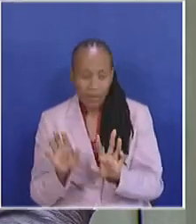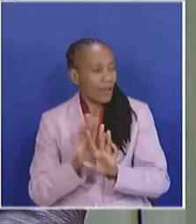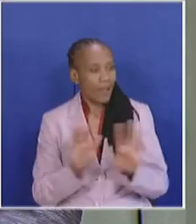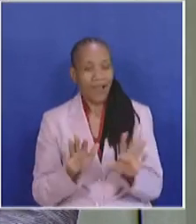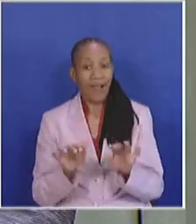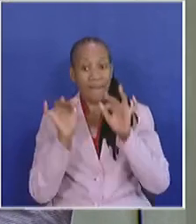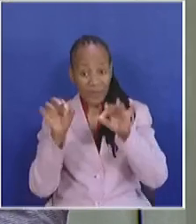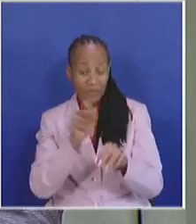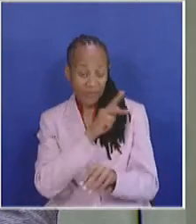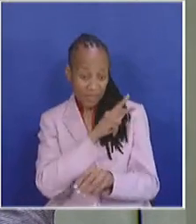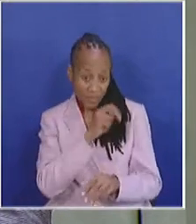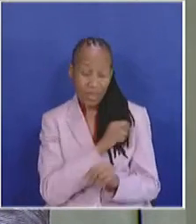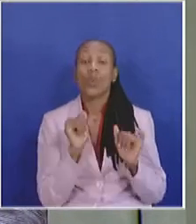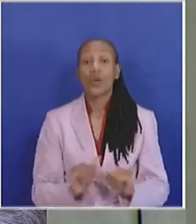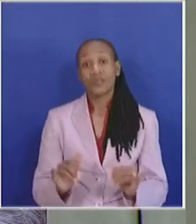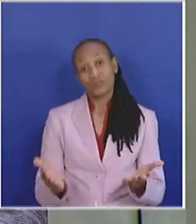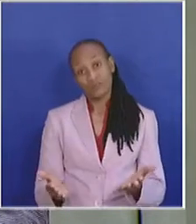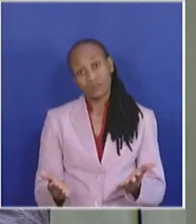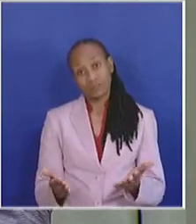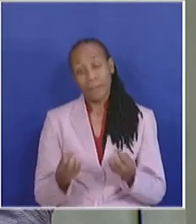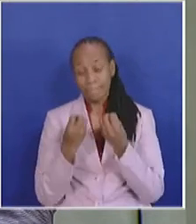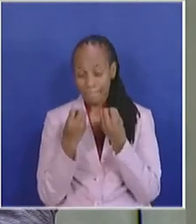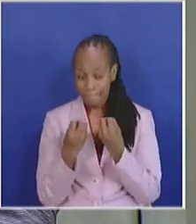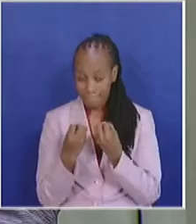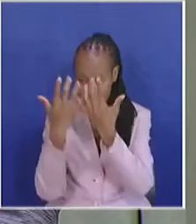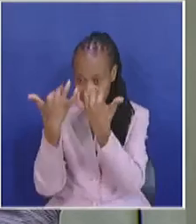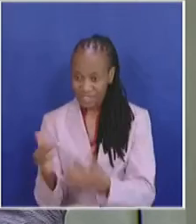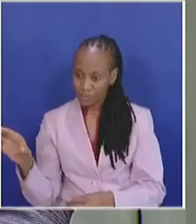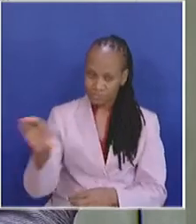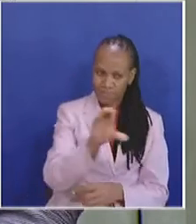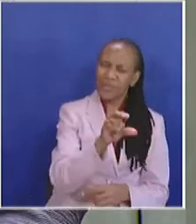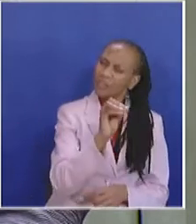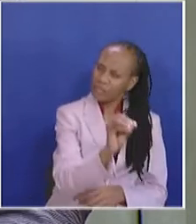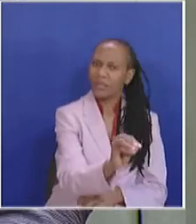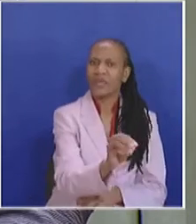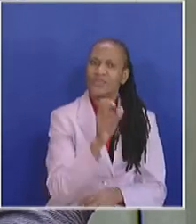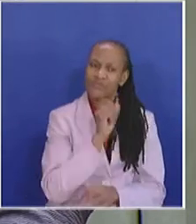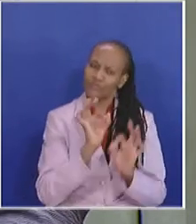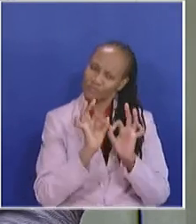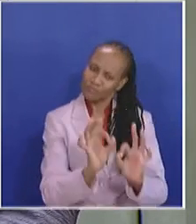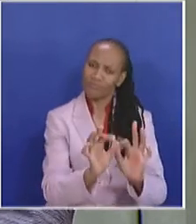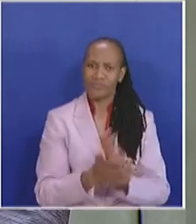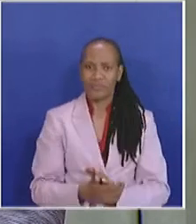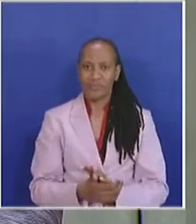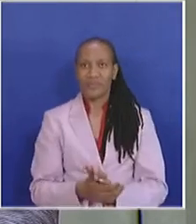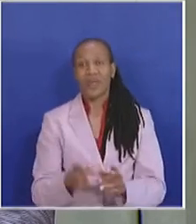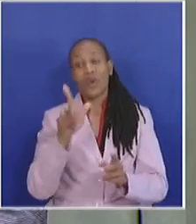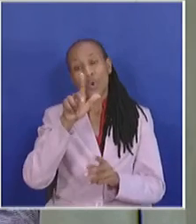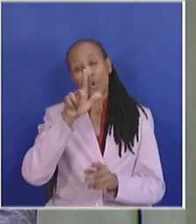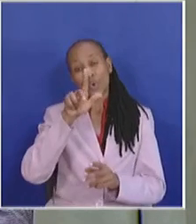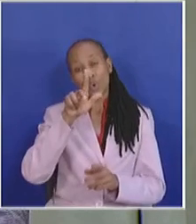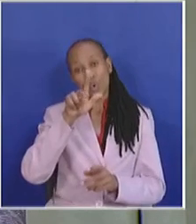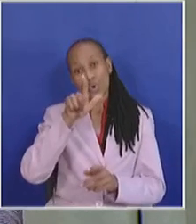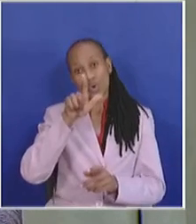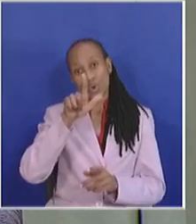of KZN, because there's a lot of money which has been put there. And of course, in the case of Ulundi, we have